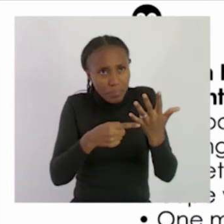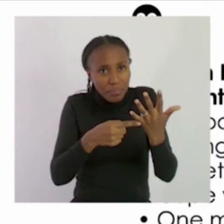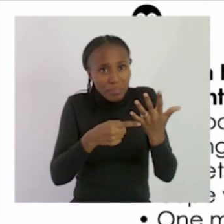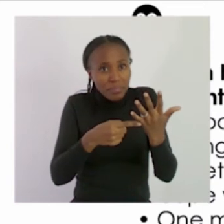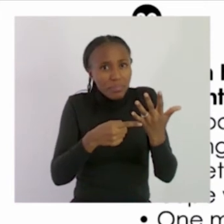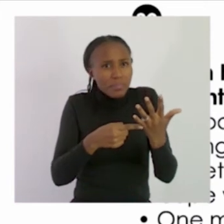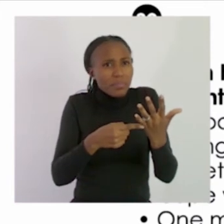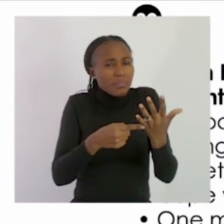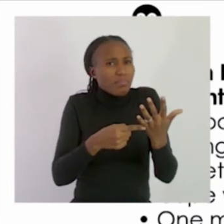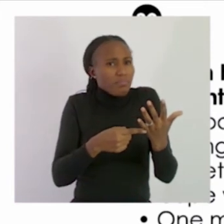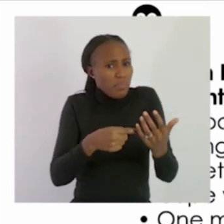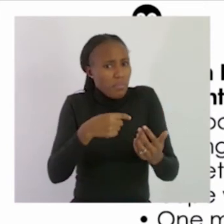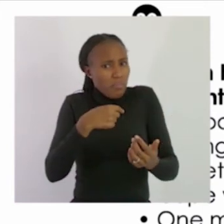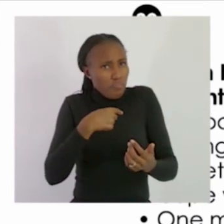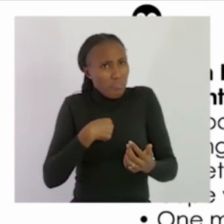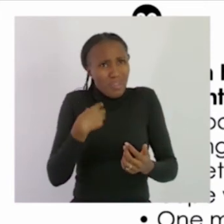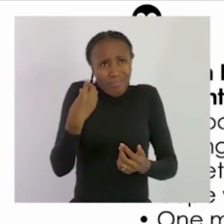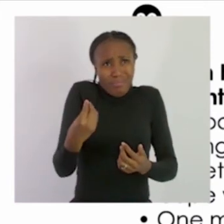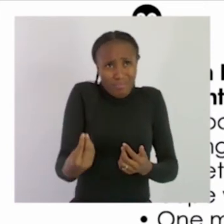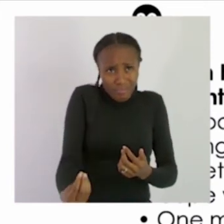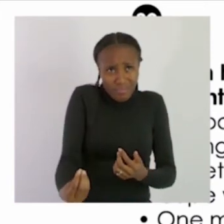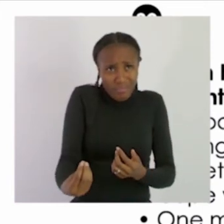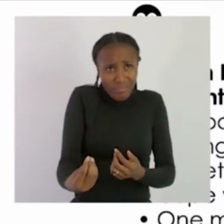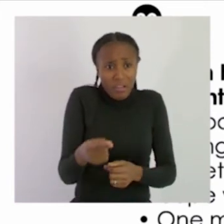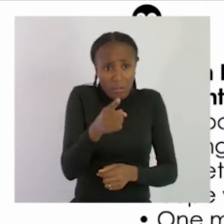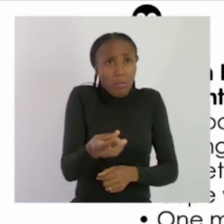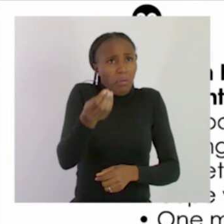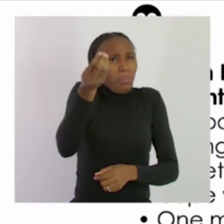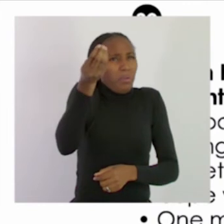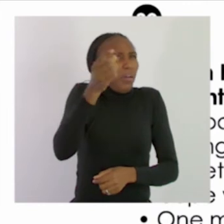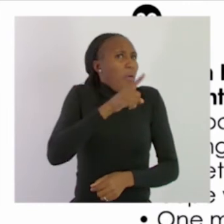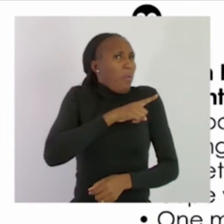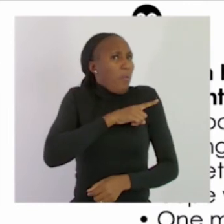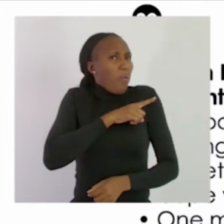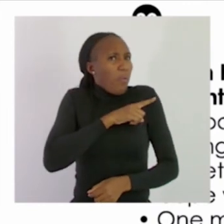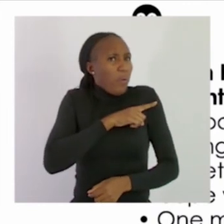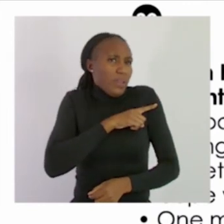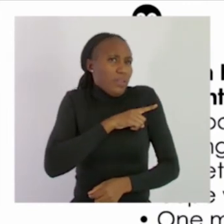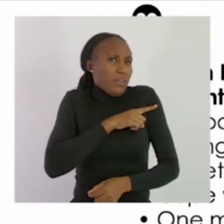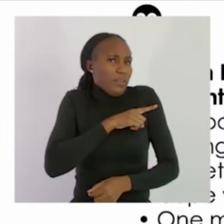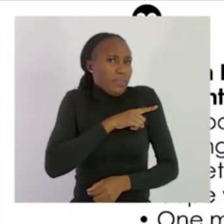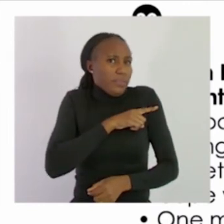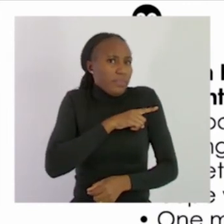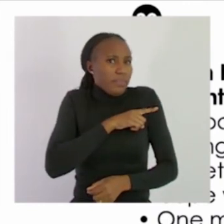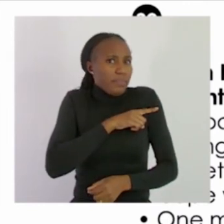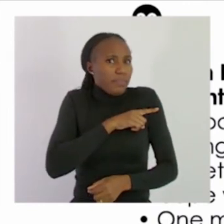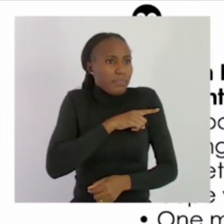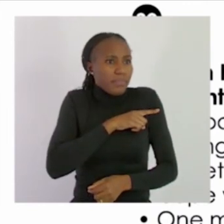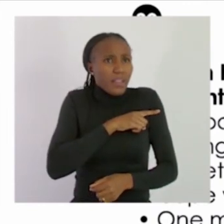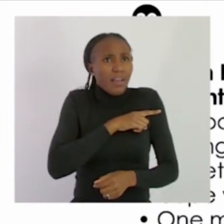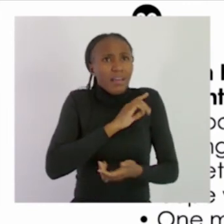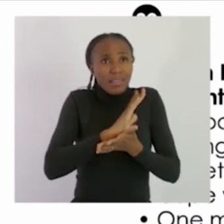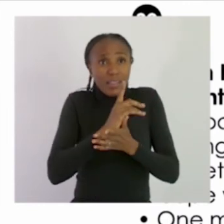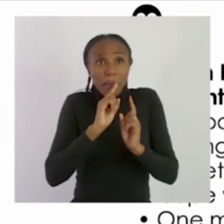why women have to grow fast or why women have to grow slowly than anybody else. Why some